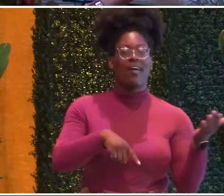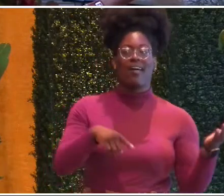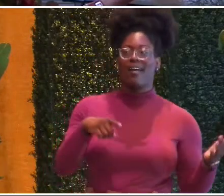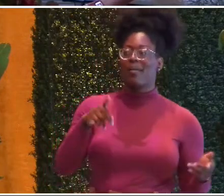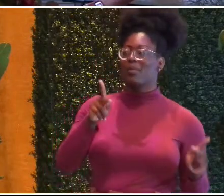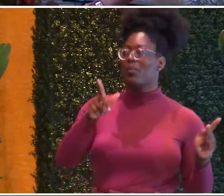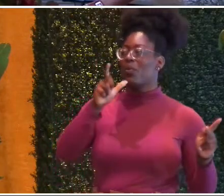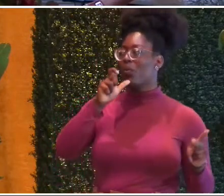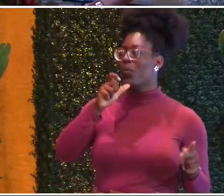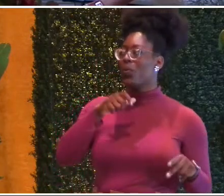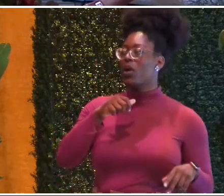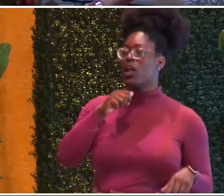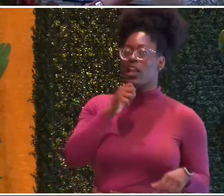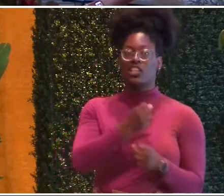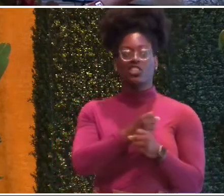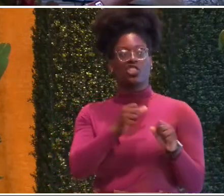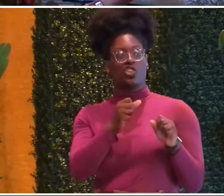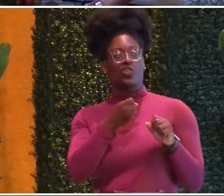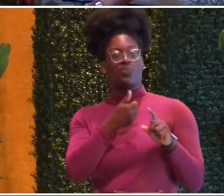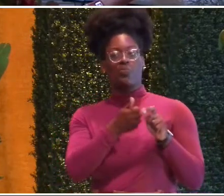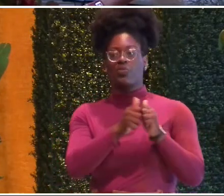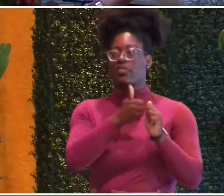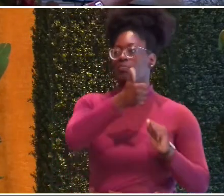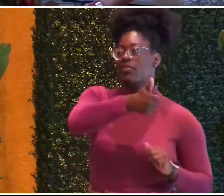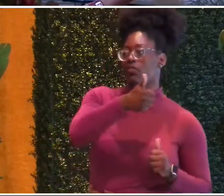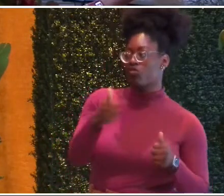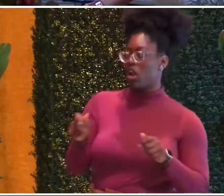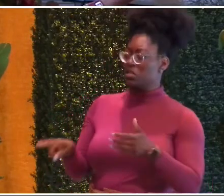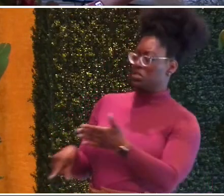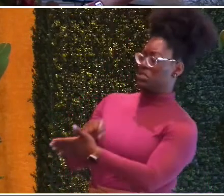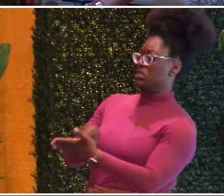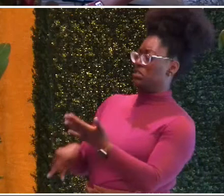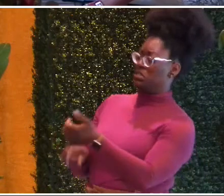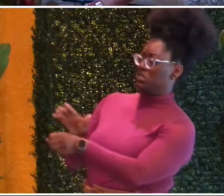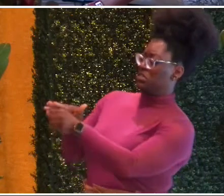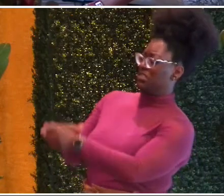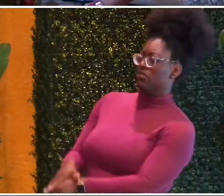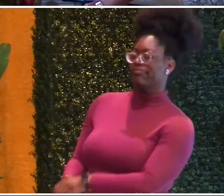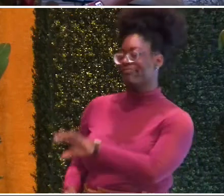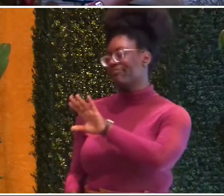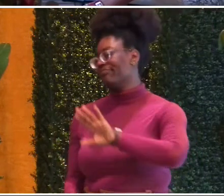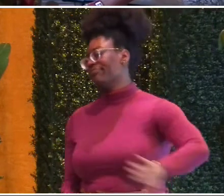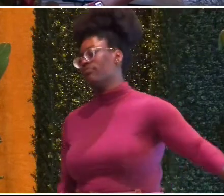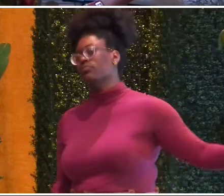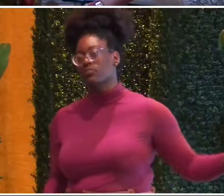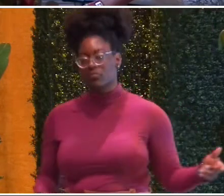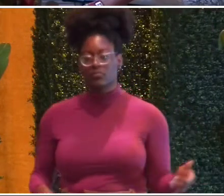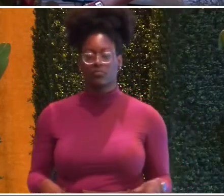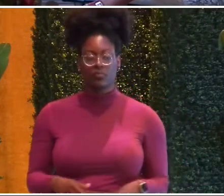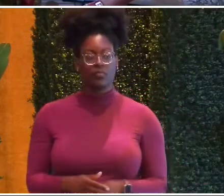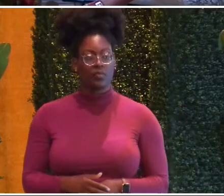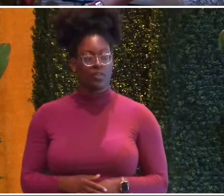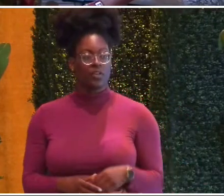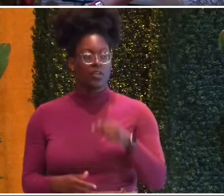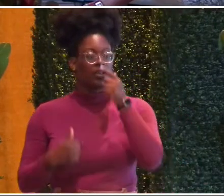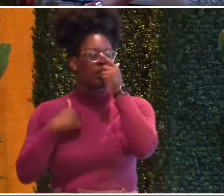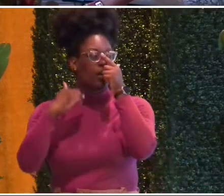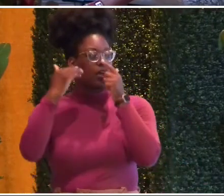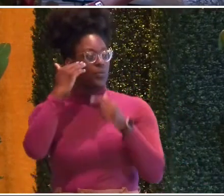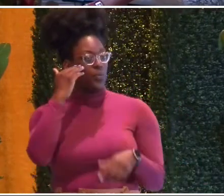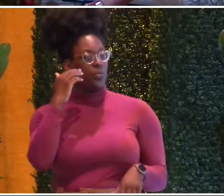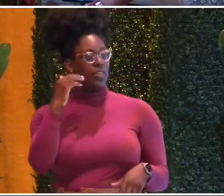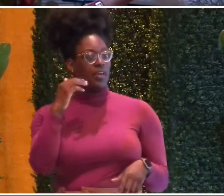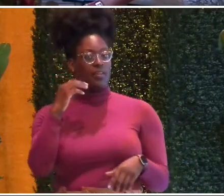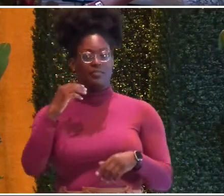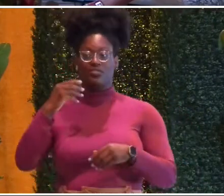feel. I know that part of the task is leaving the door wider for generations and transcendents